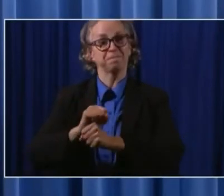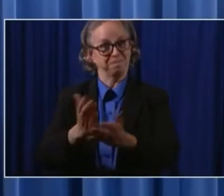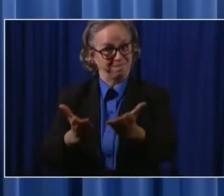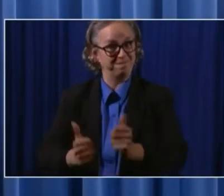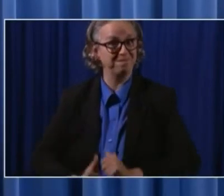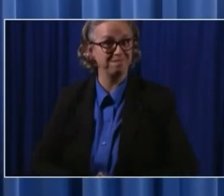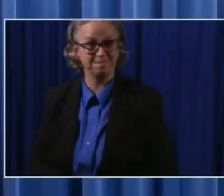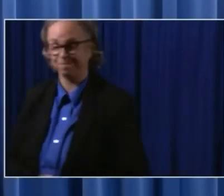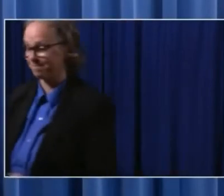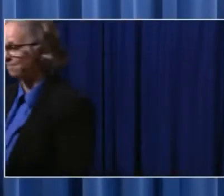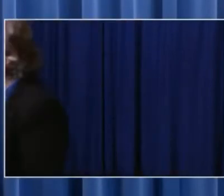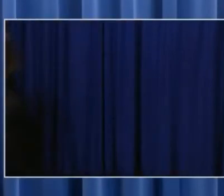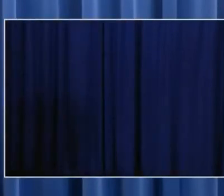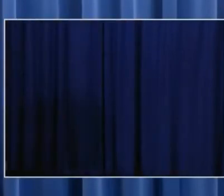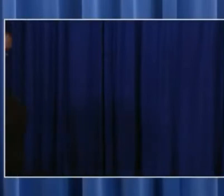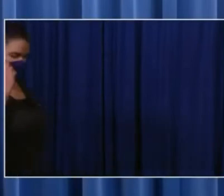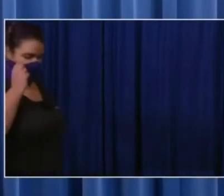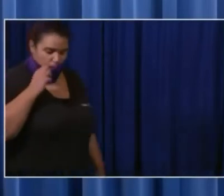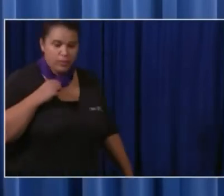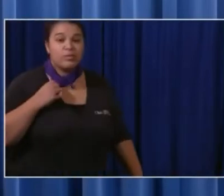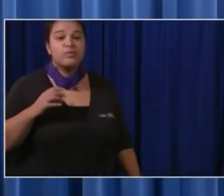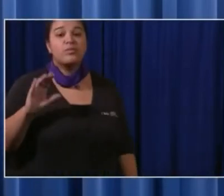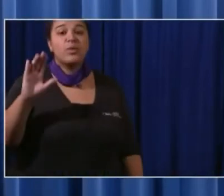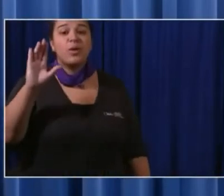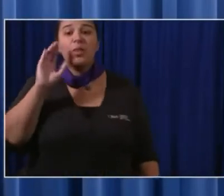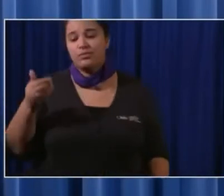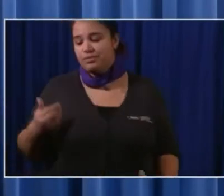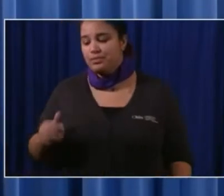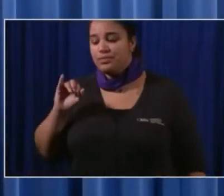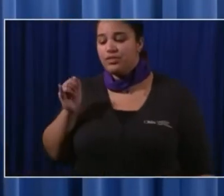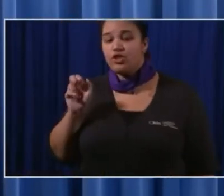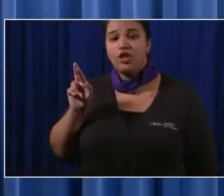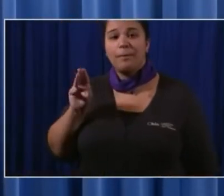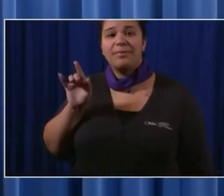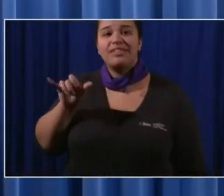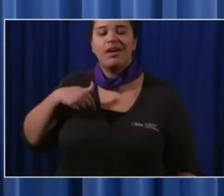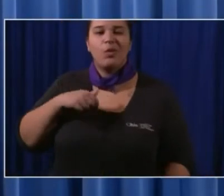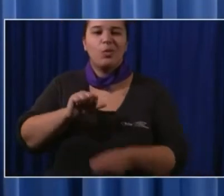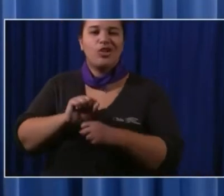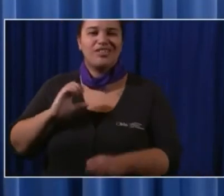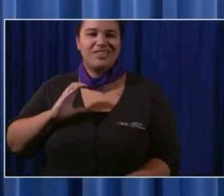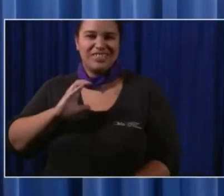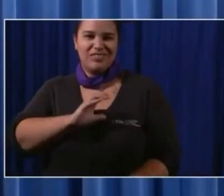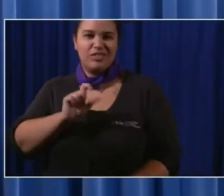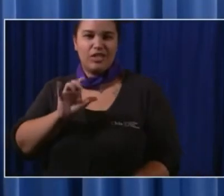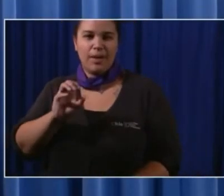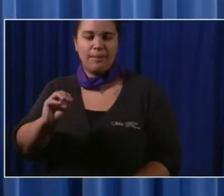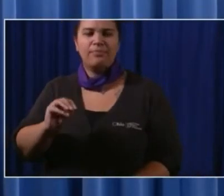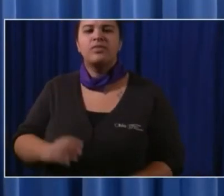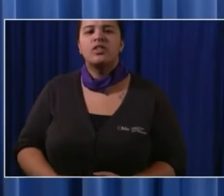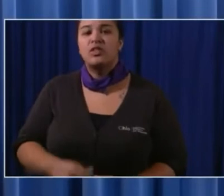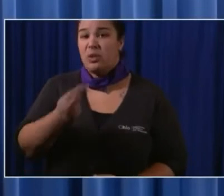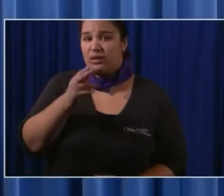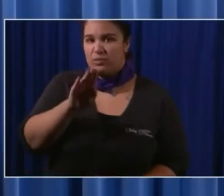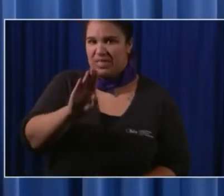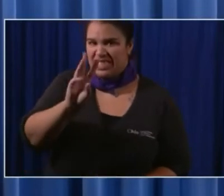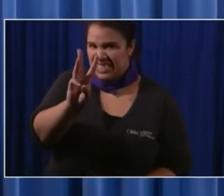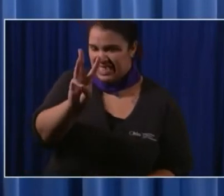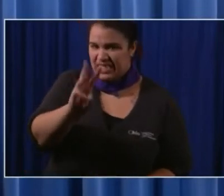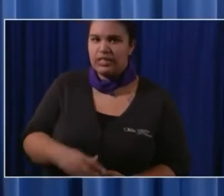Good afternoon, Governor. Jeremy Pelzer at Cleveland.com. So, Governor, about House Bill 6, there were many stories